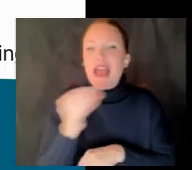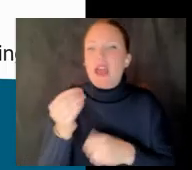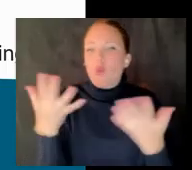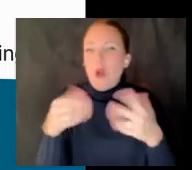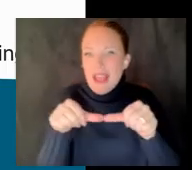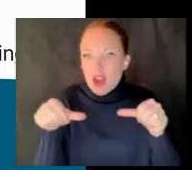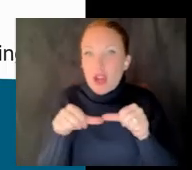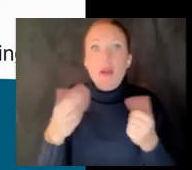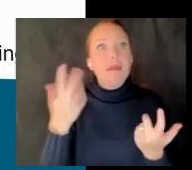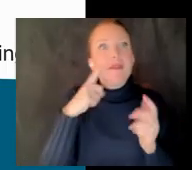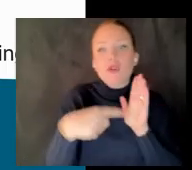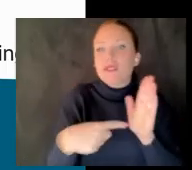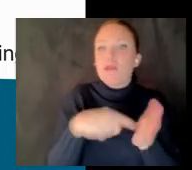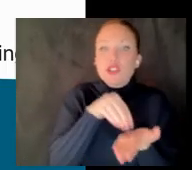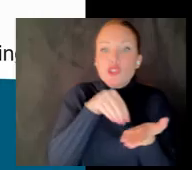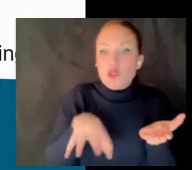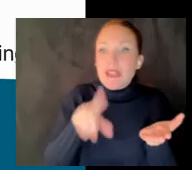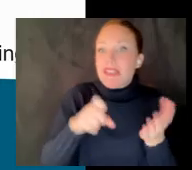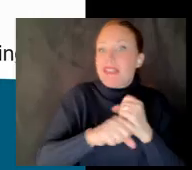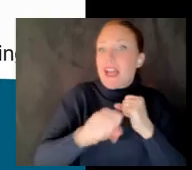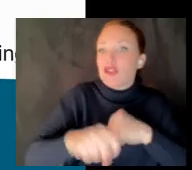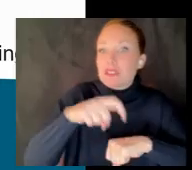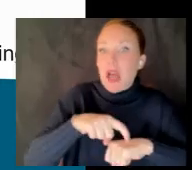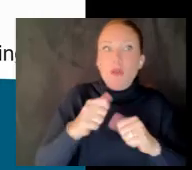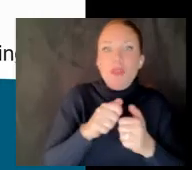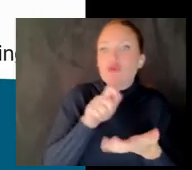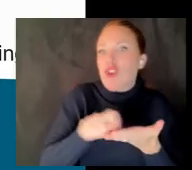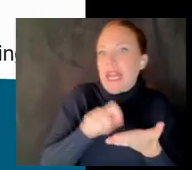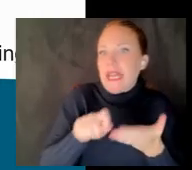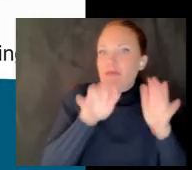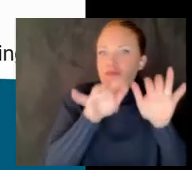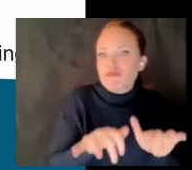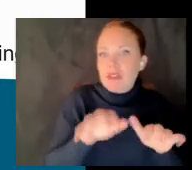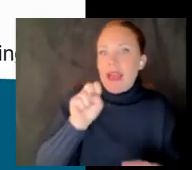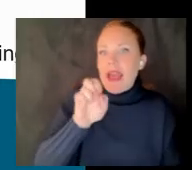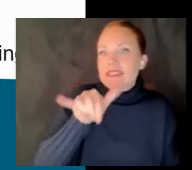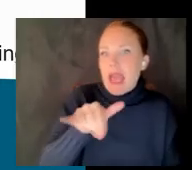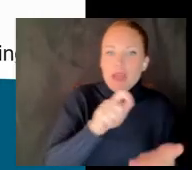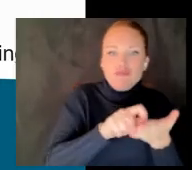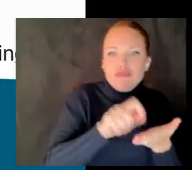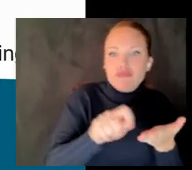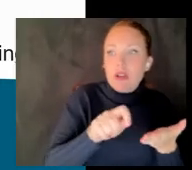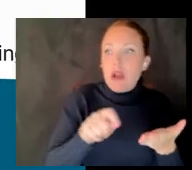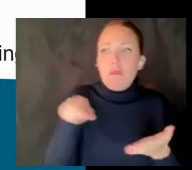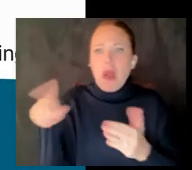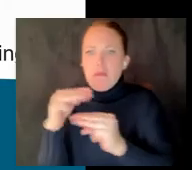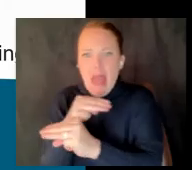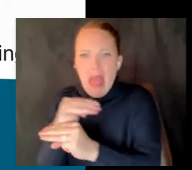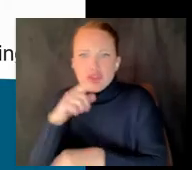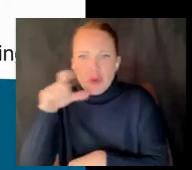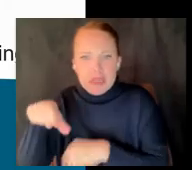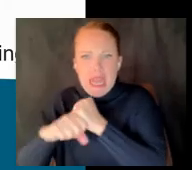time in the area of writing, more specifically essay writing. However, they don't require any extra time on assignments in